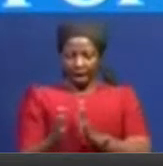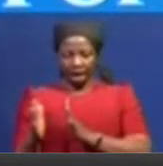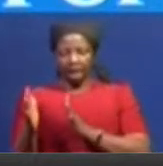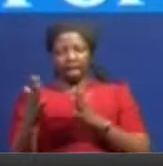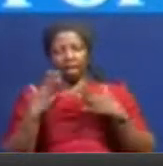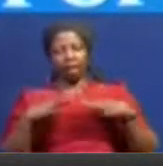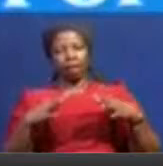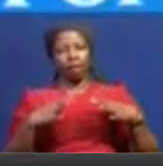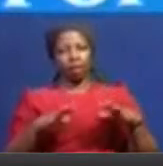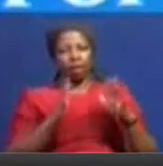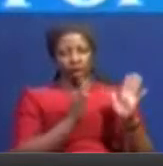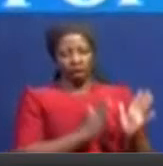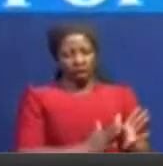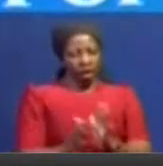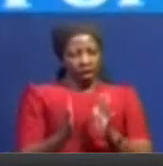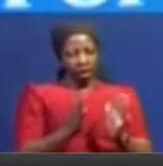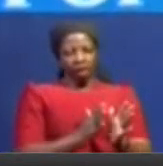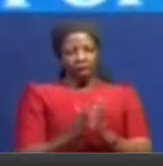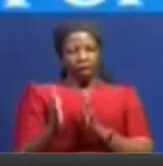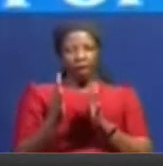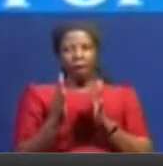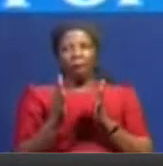people, organize